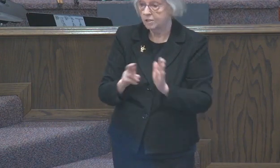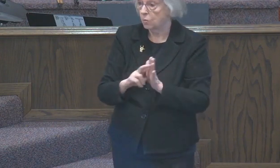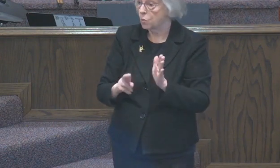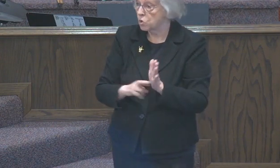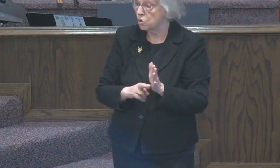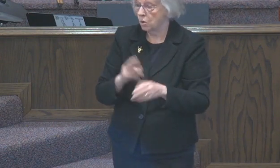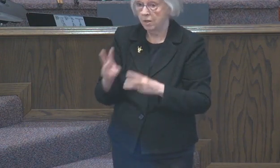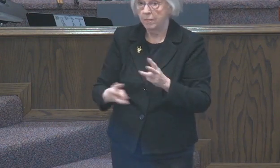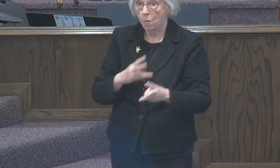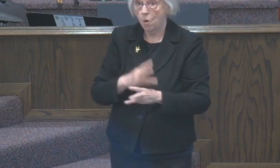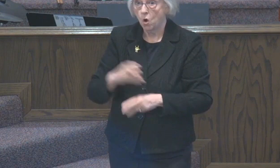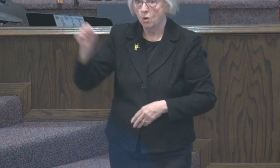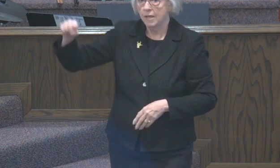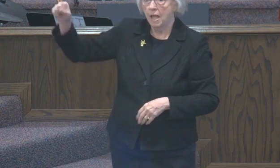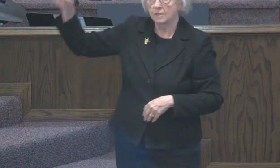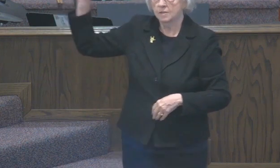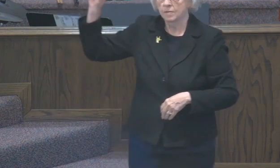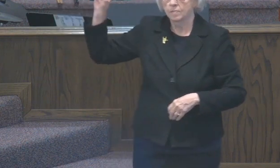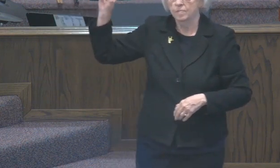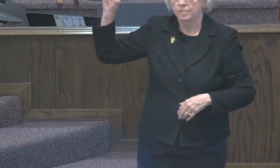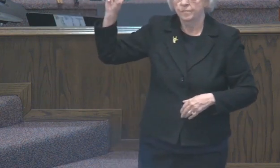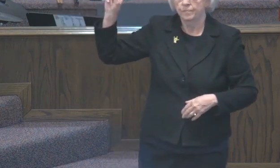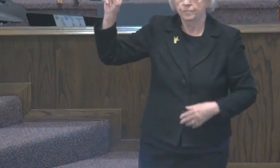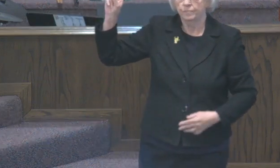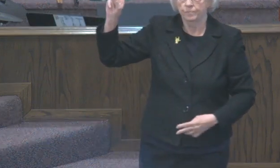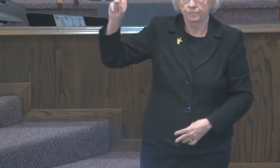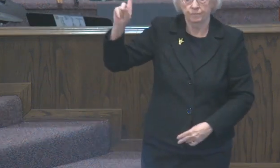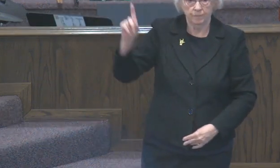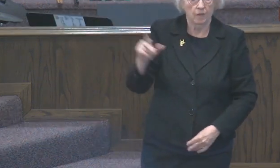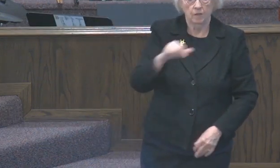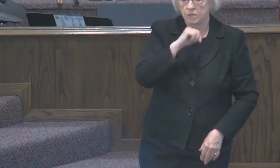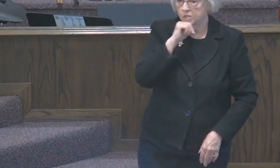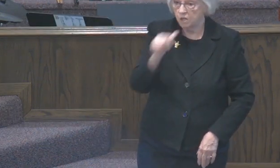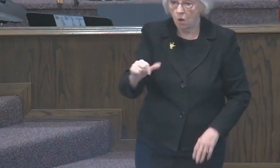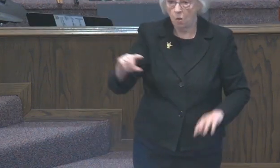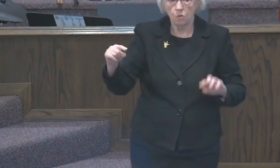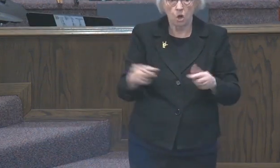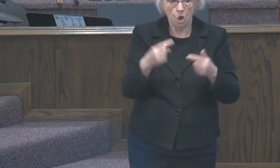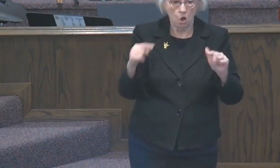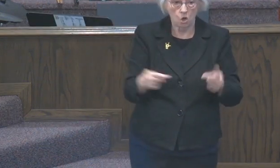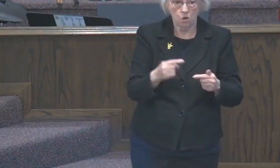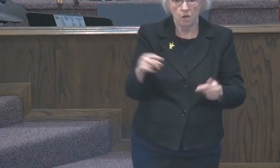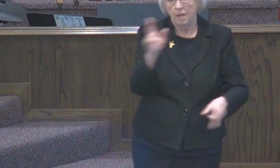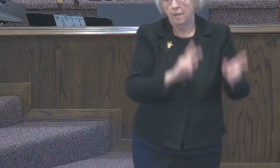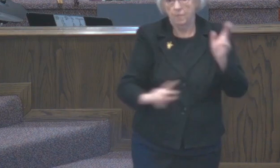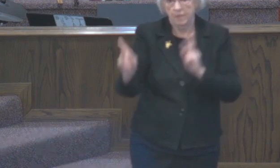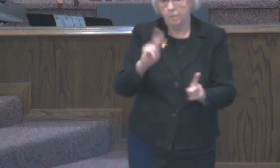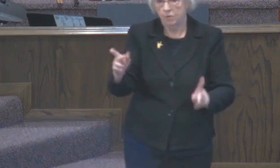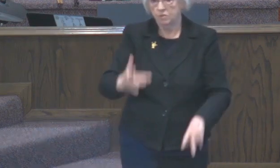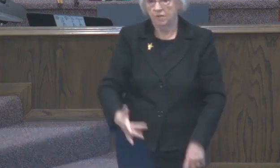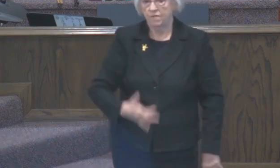between I must do no harm to people and I must do my best to help